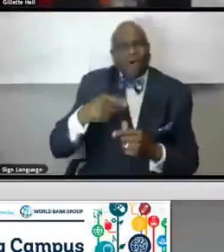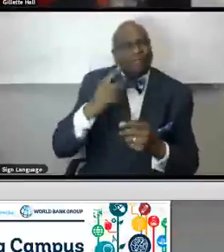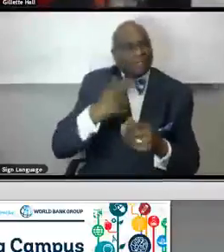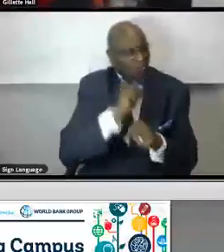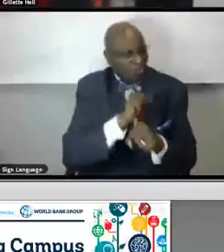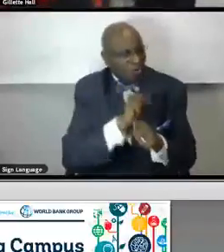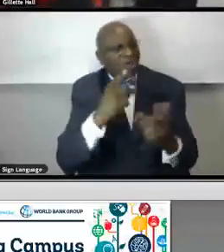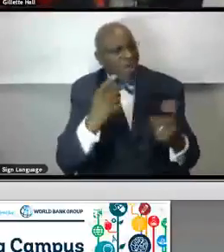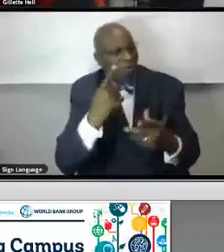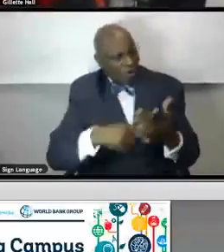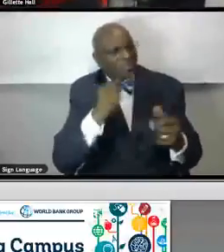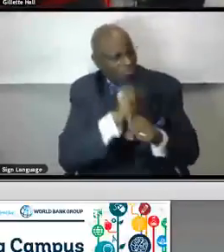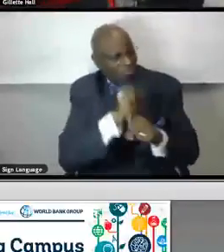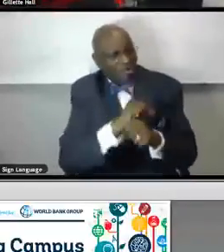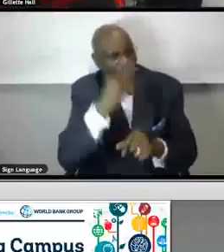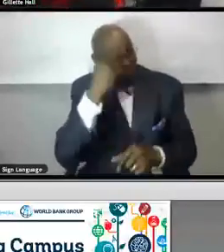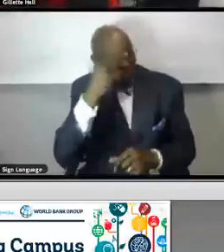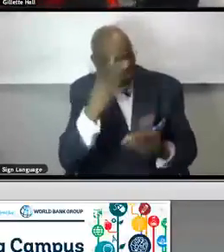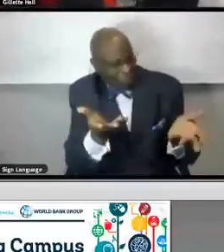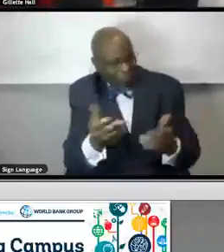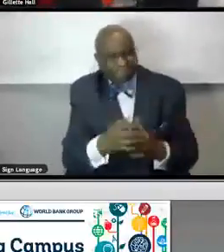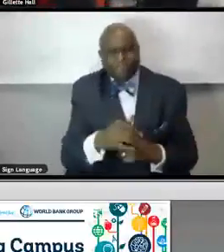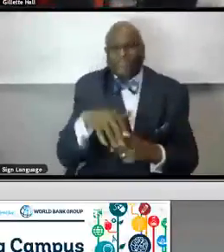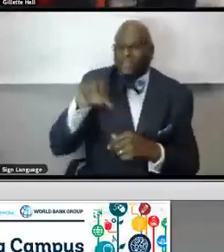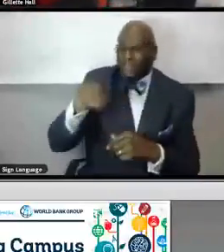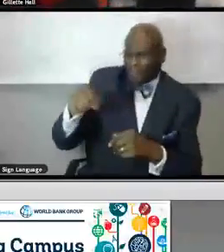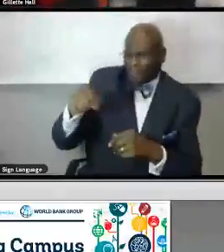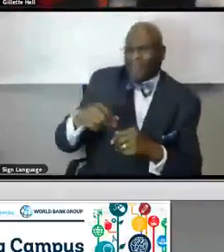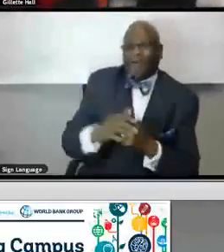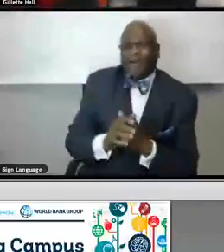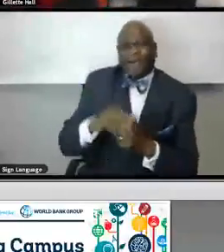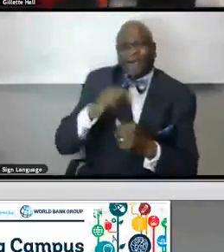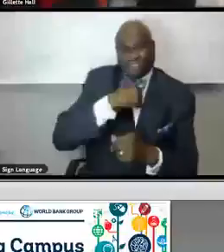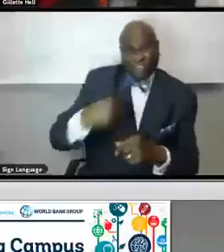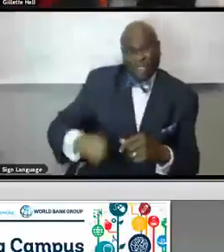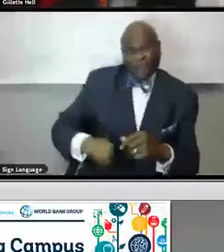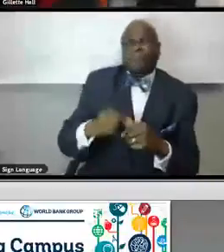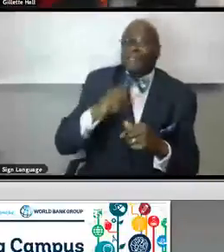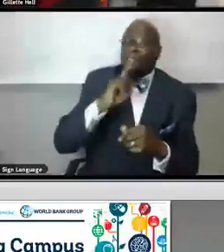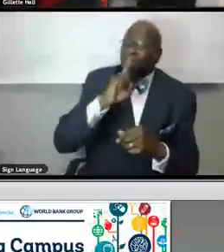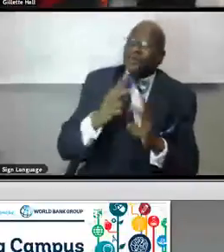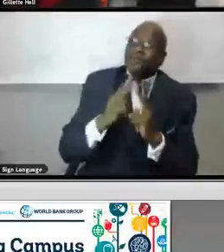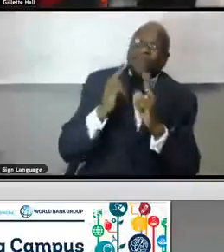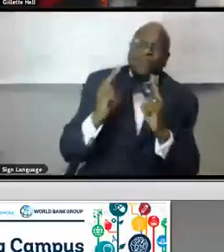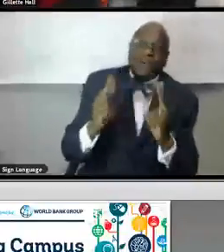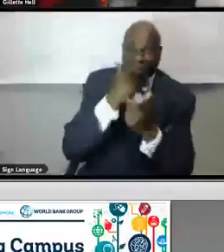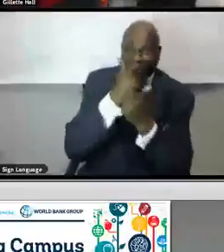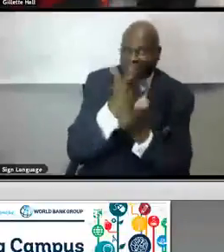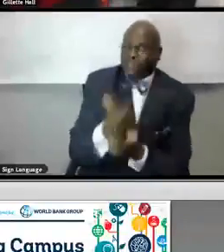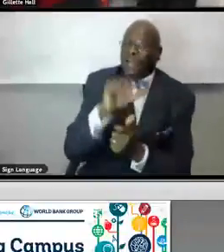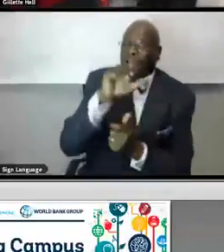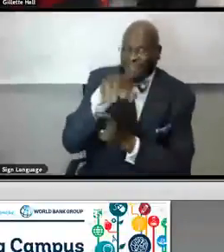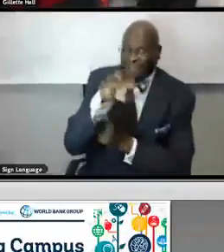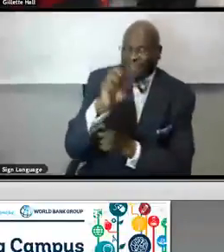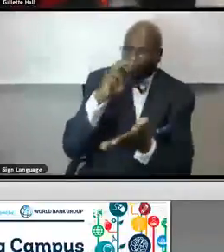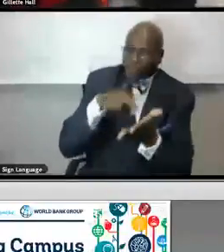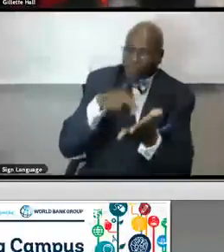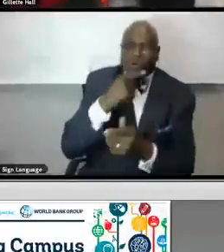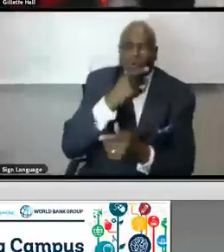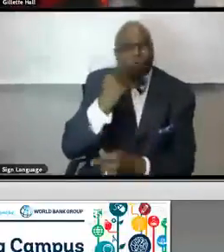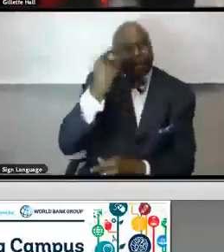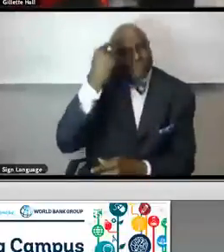in places and Mexico. Yeah. Okay. China is a very interesting case to look at, and who would